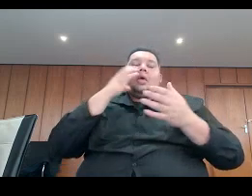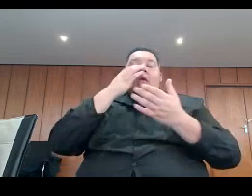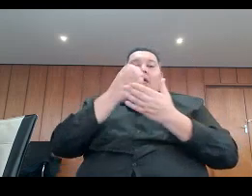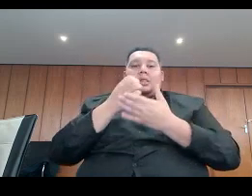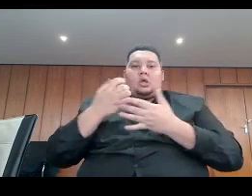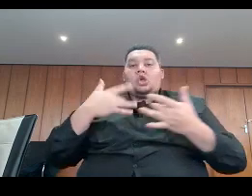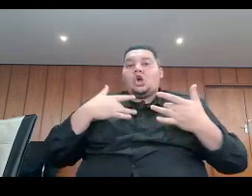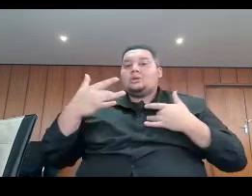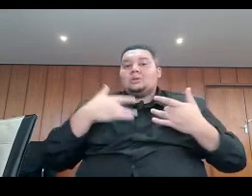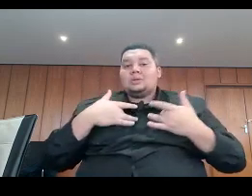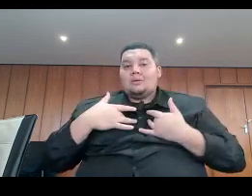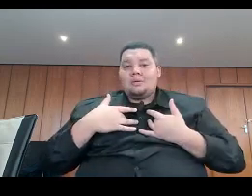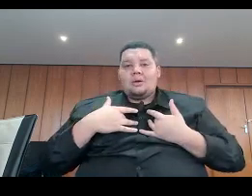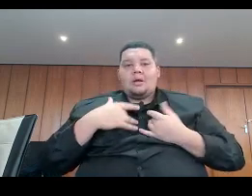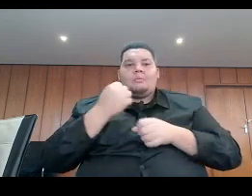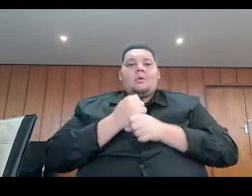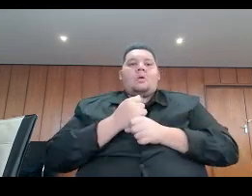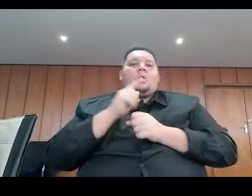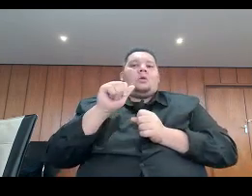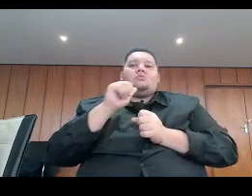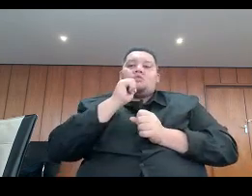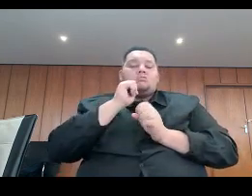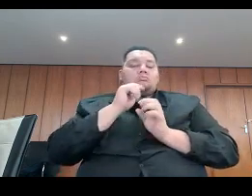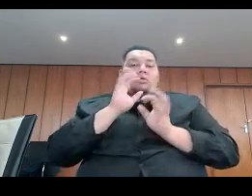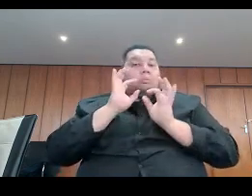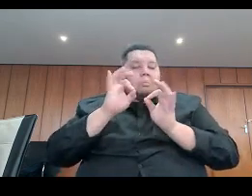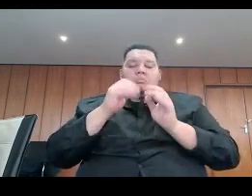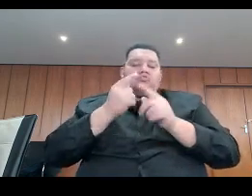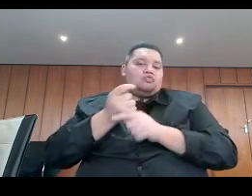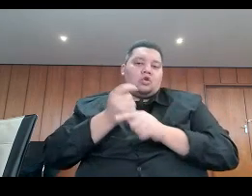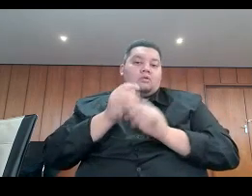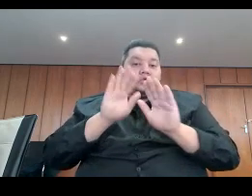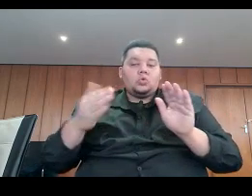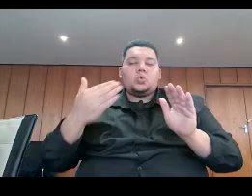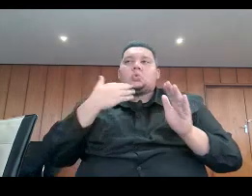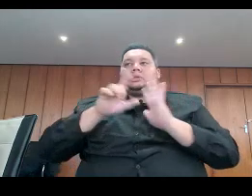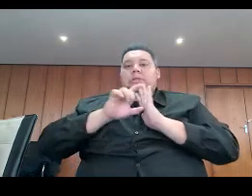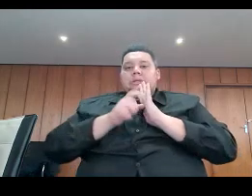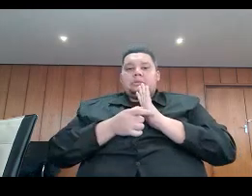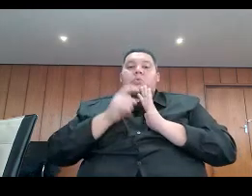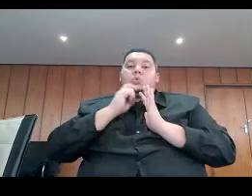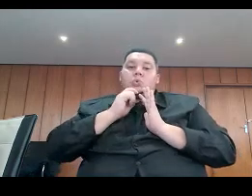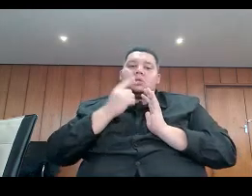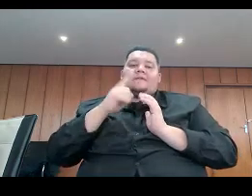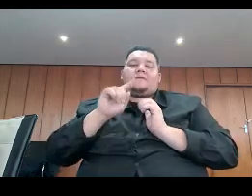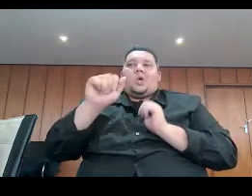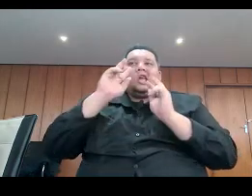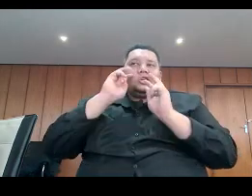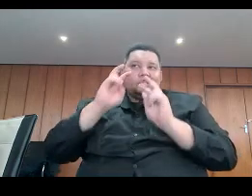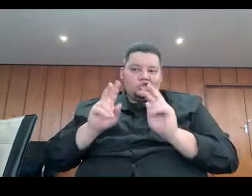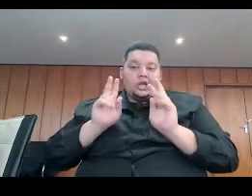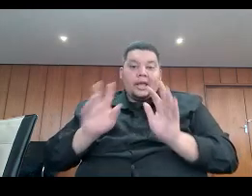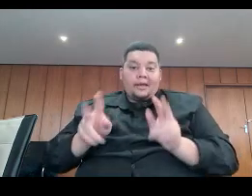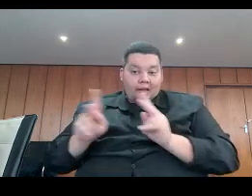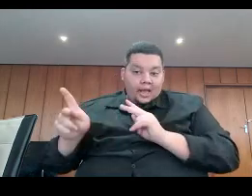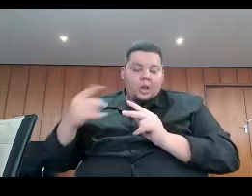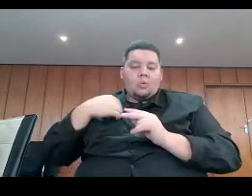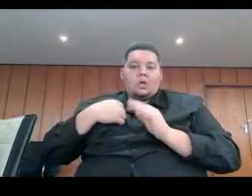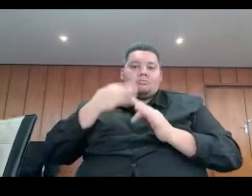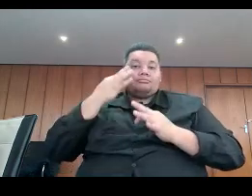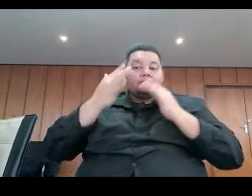about the maltreatment of children with disabilities used for research purposes. Again, thinking